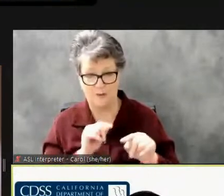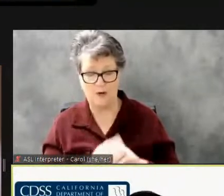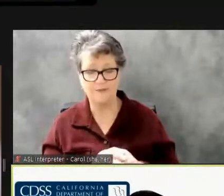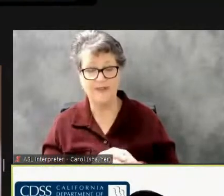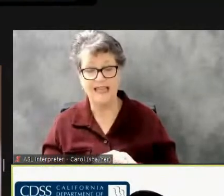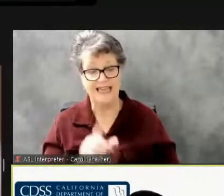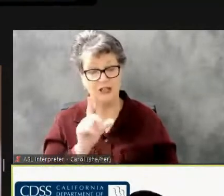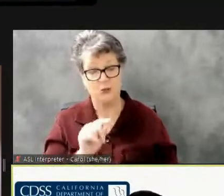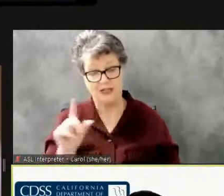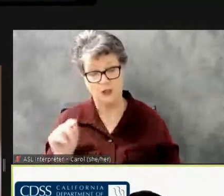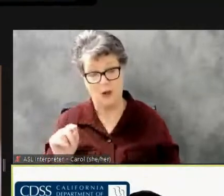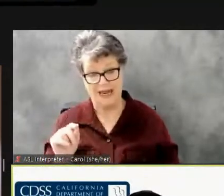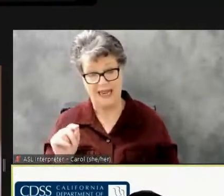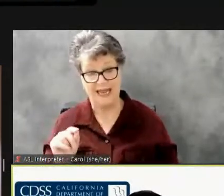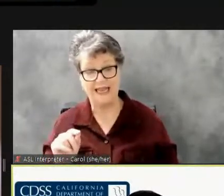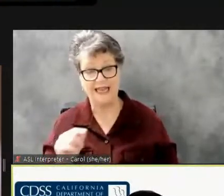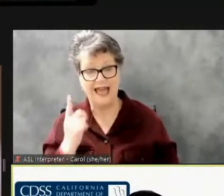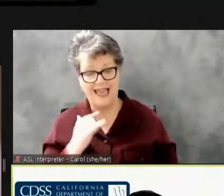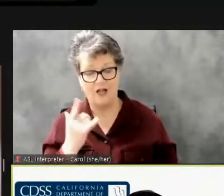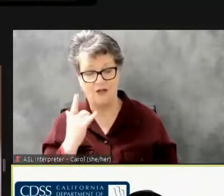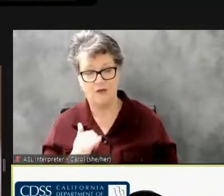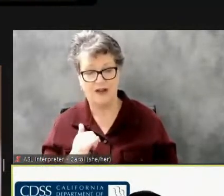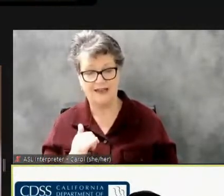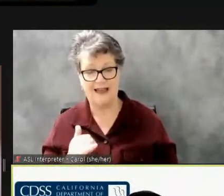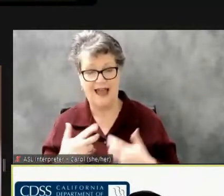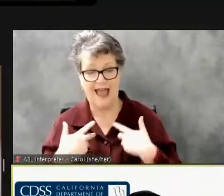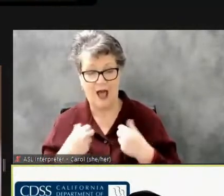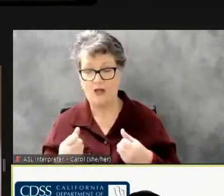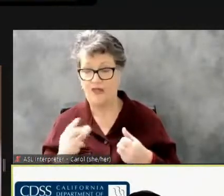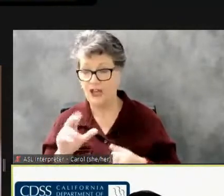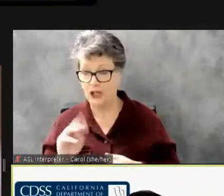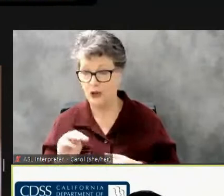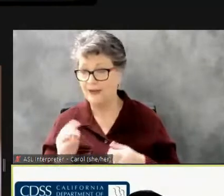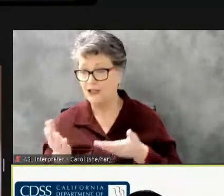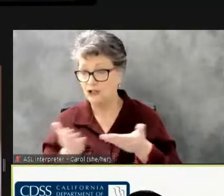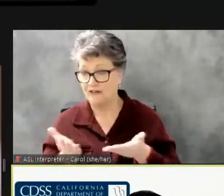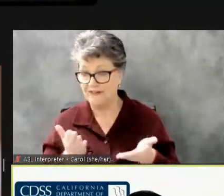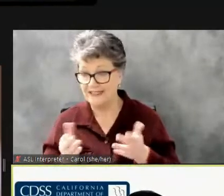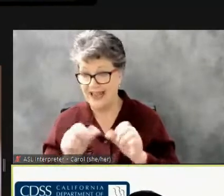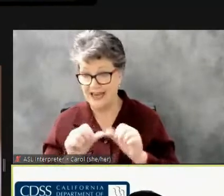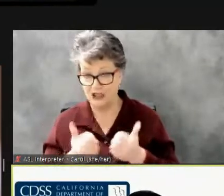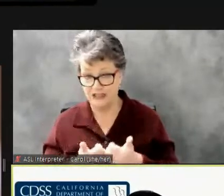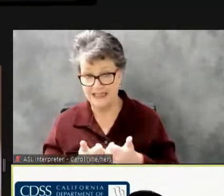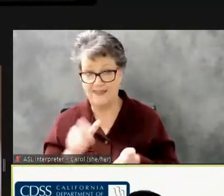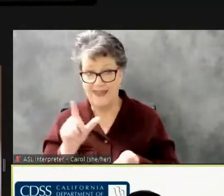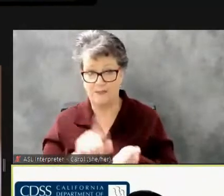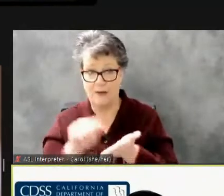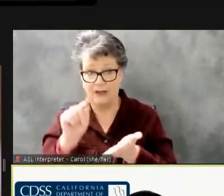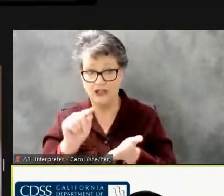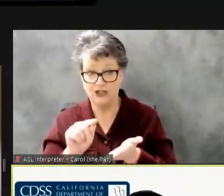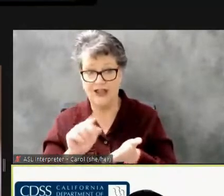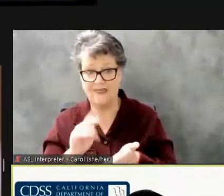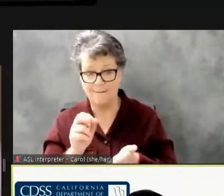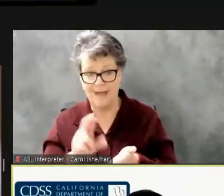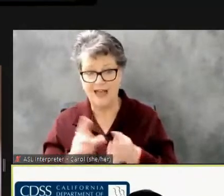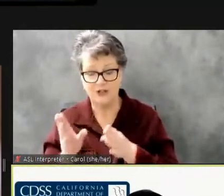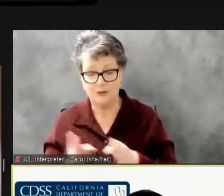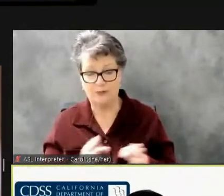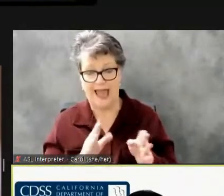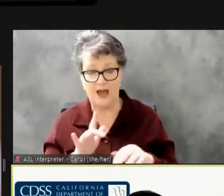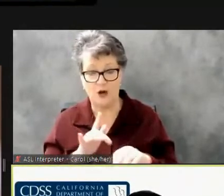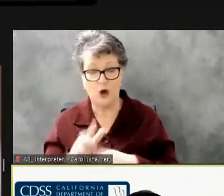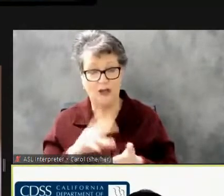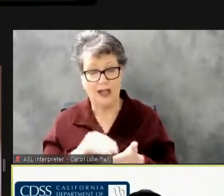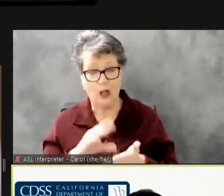California Health and Human Service Agency published the Master Plan for Early Learning and Care, Making